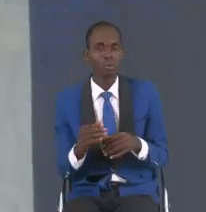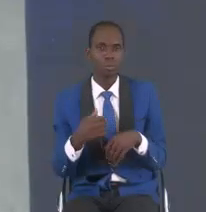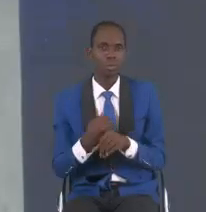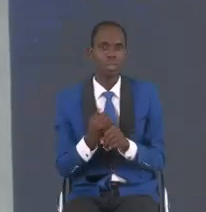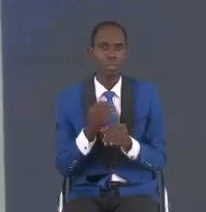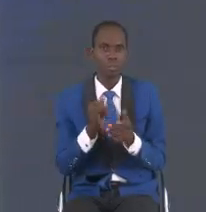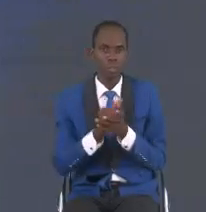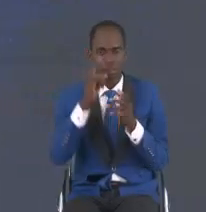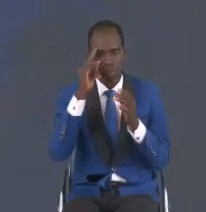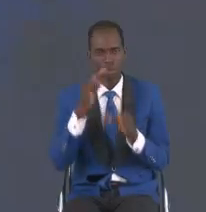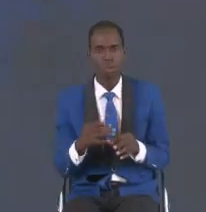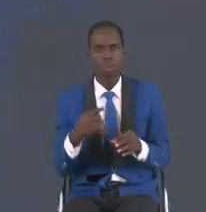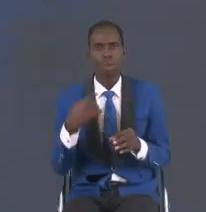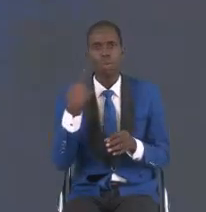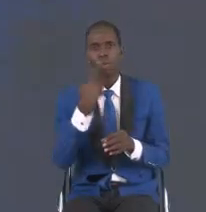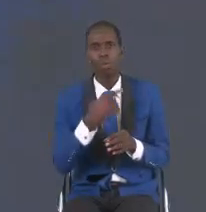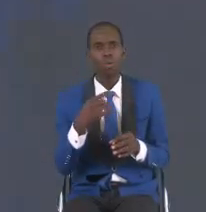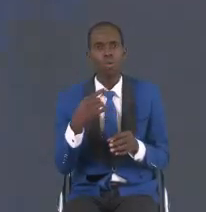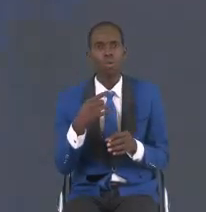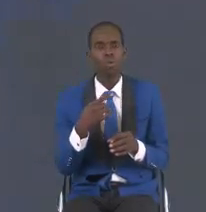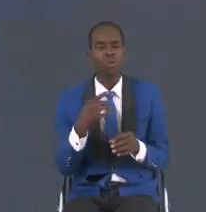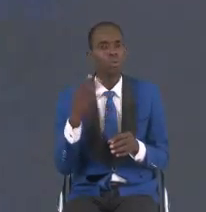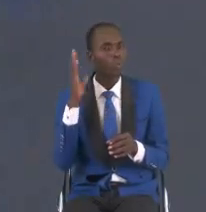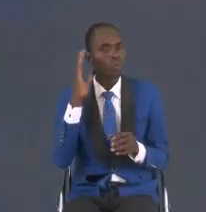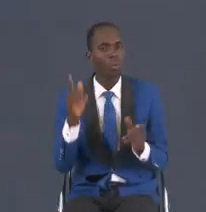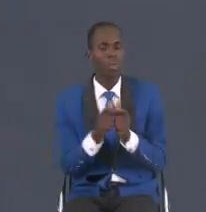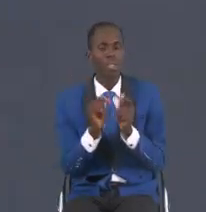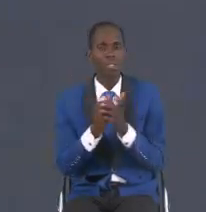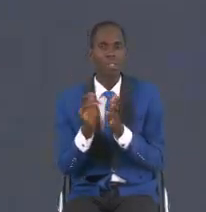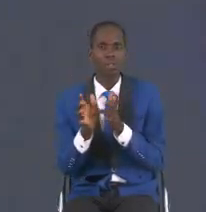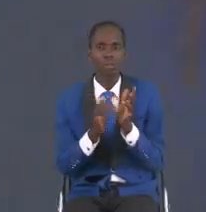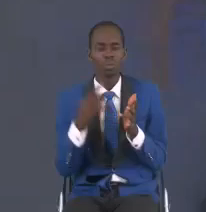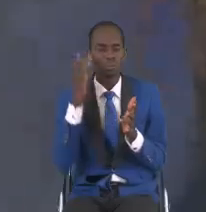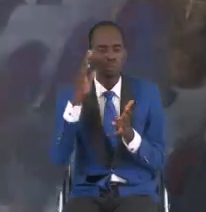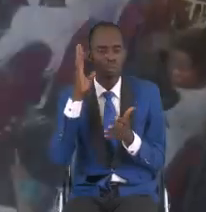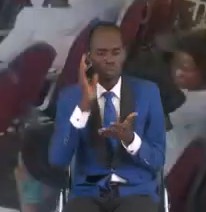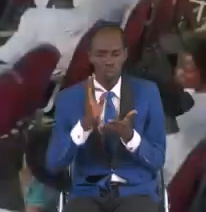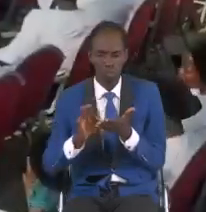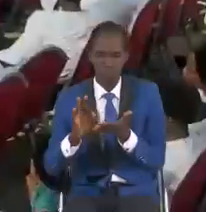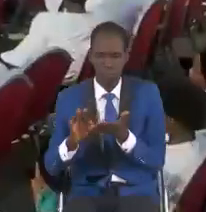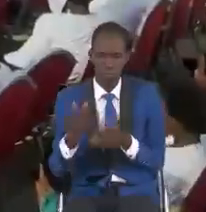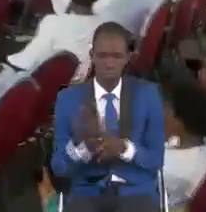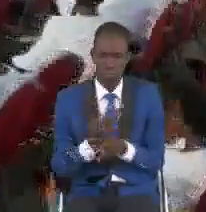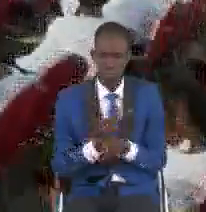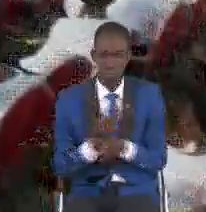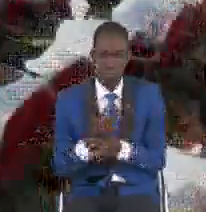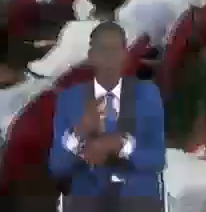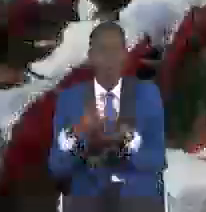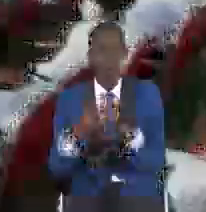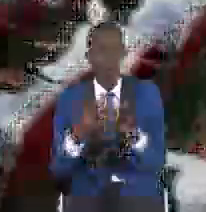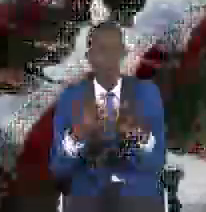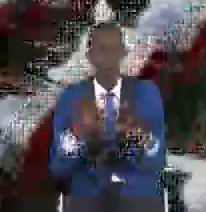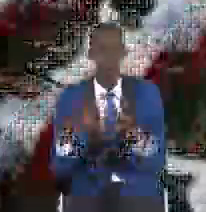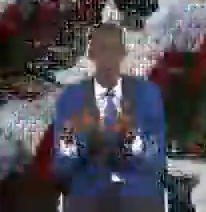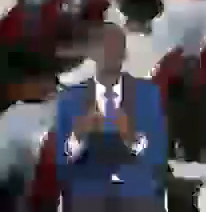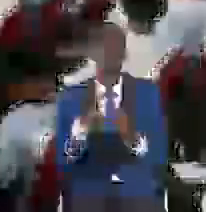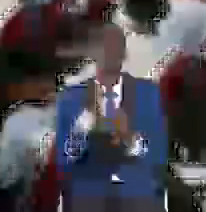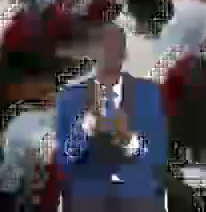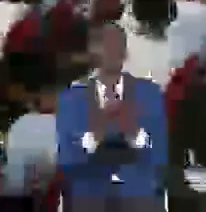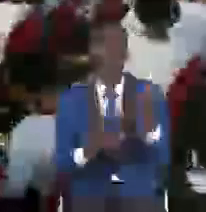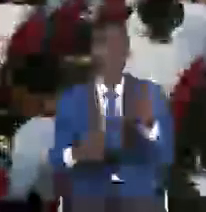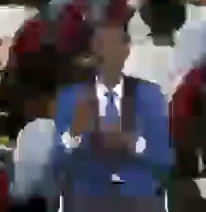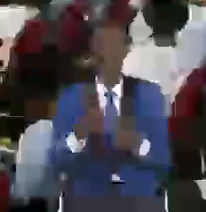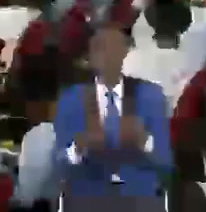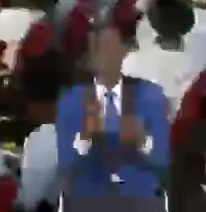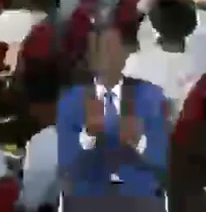to evaluate everything you have done. And they are not ready. And there are people who just go on in life like